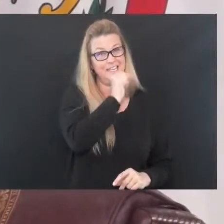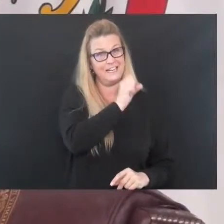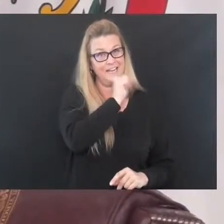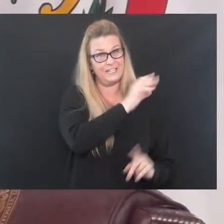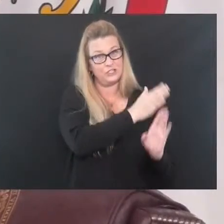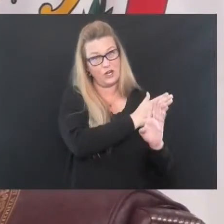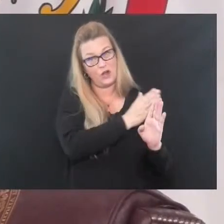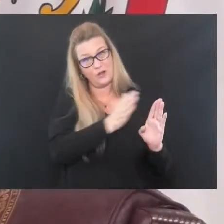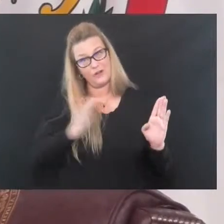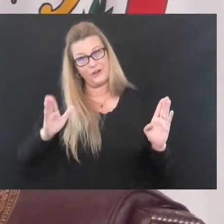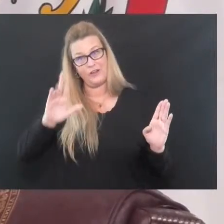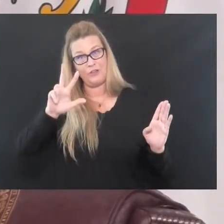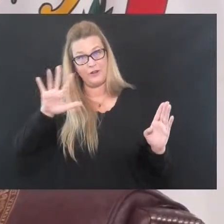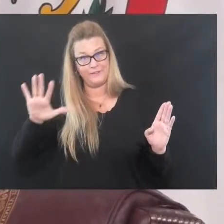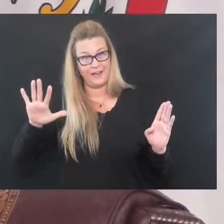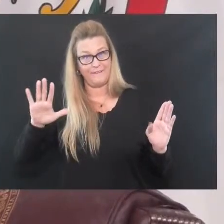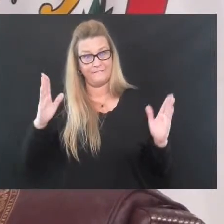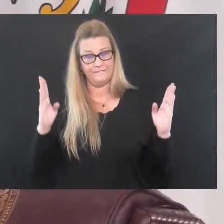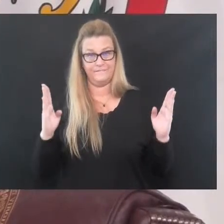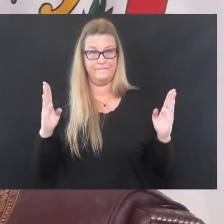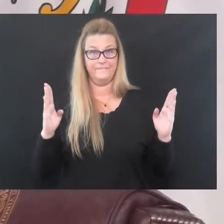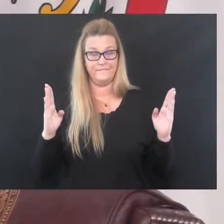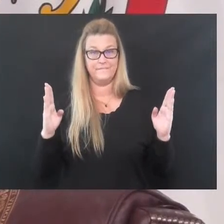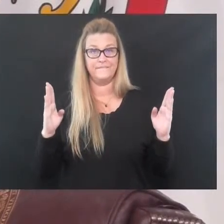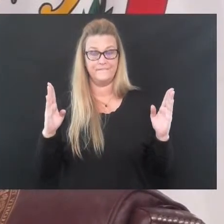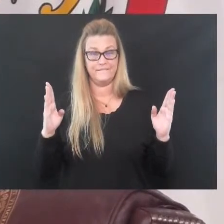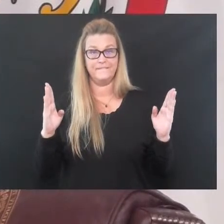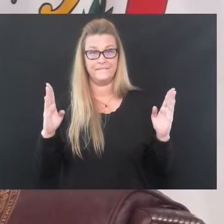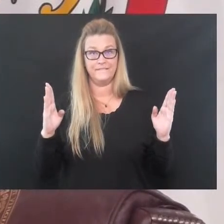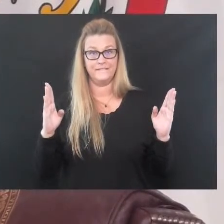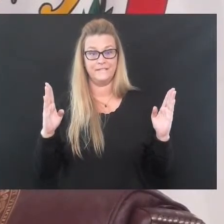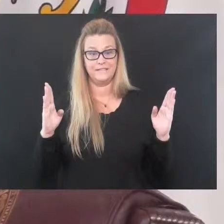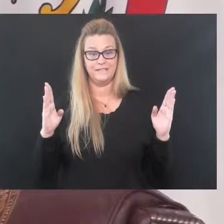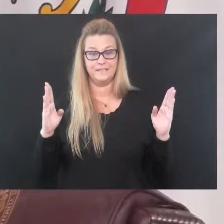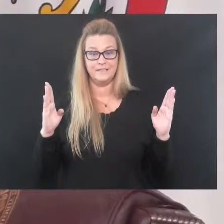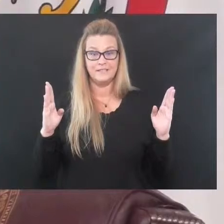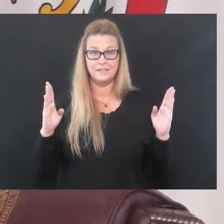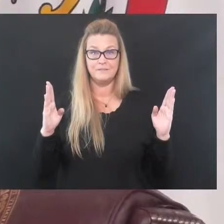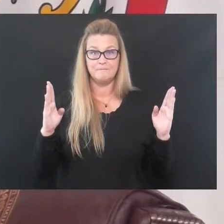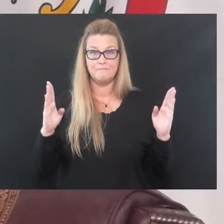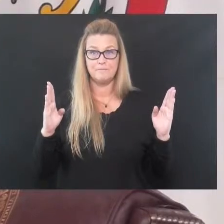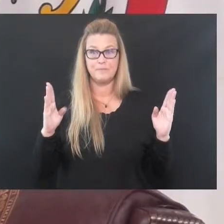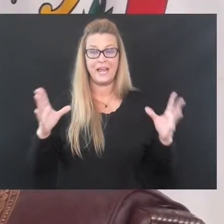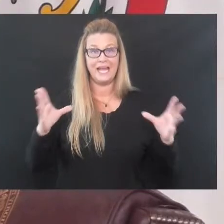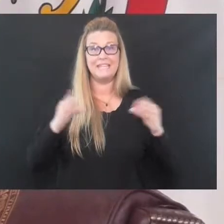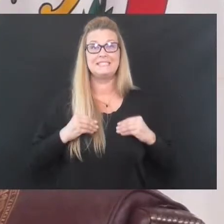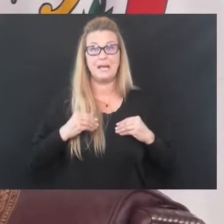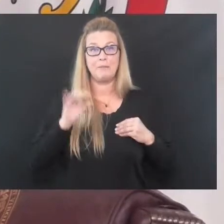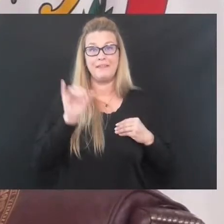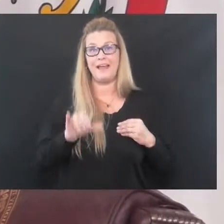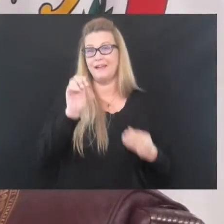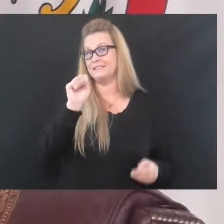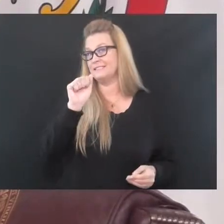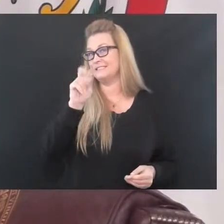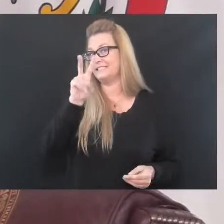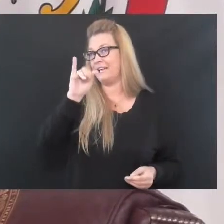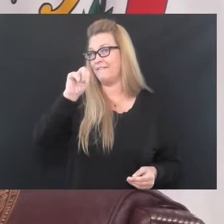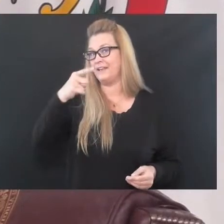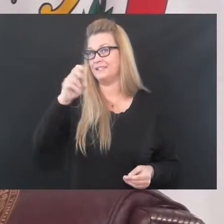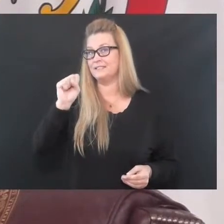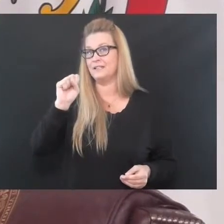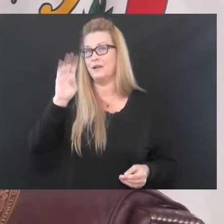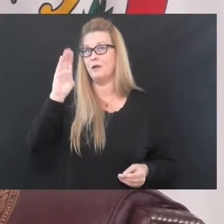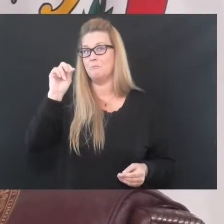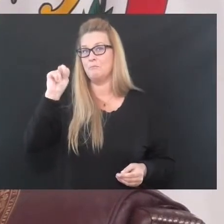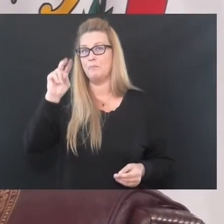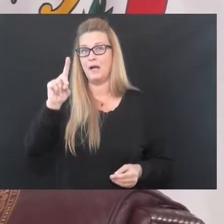of age up to 35. Accept that wonderful savings bond, and I hope that you keep it